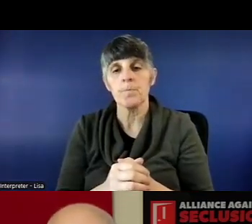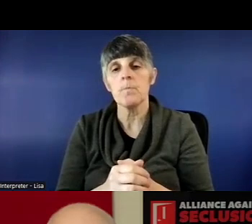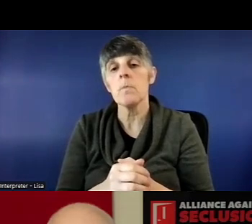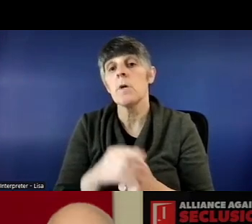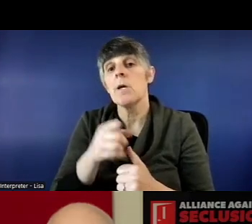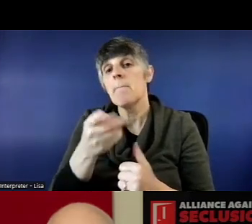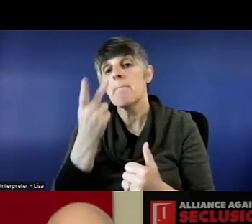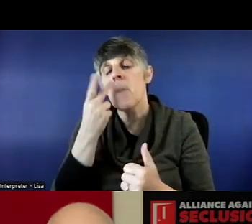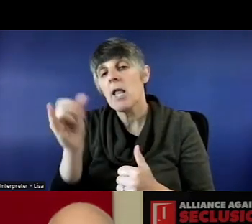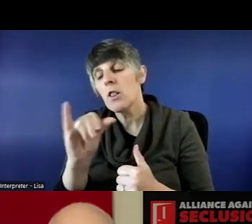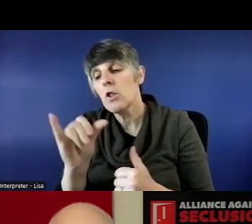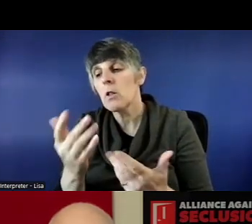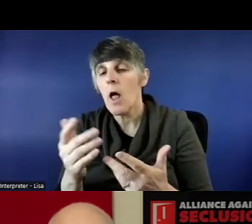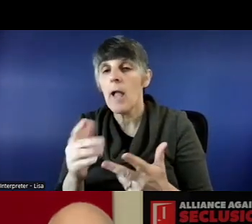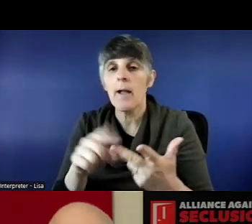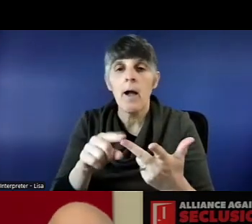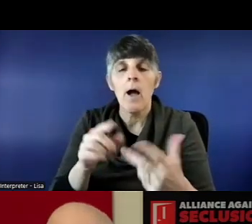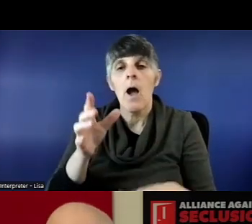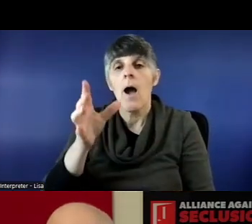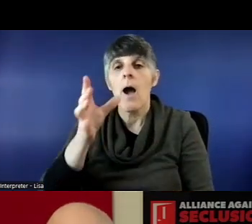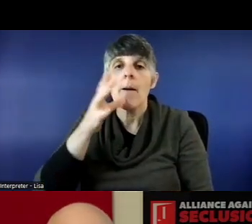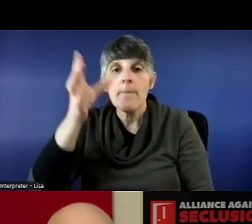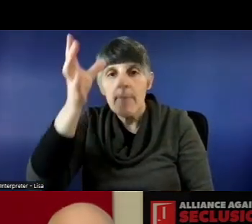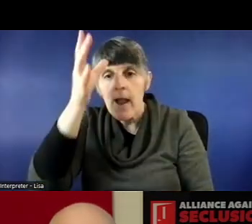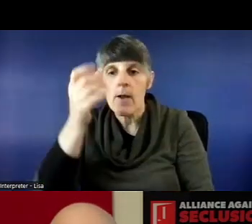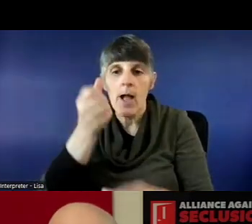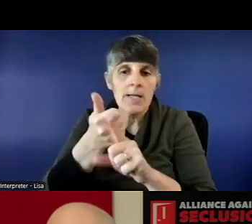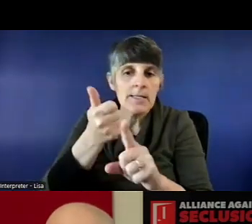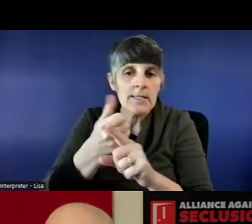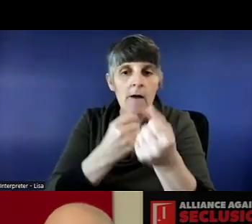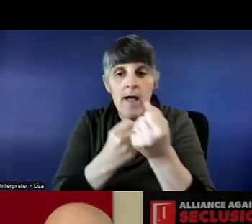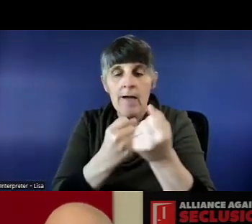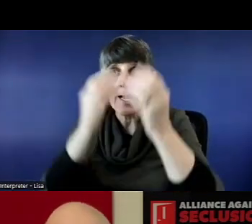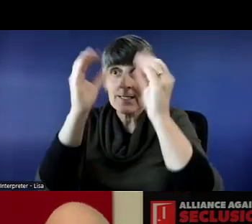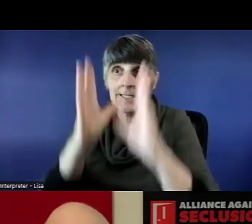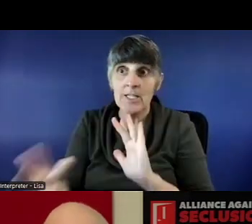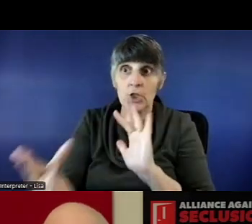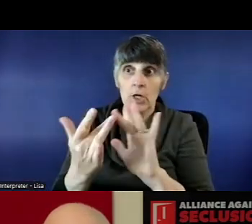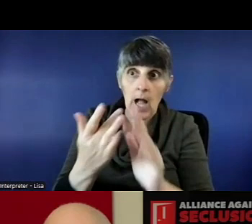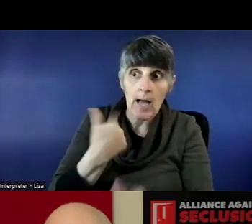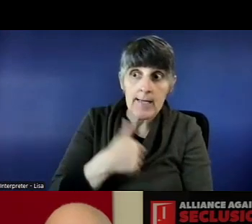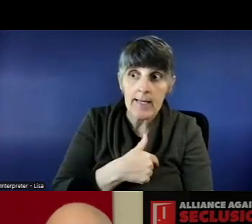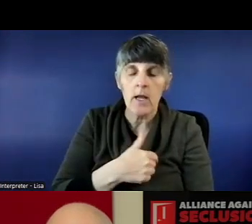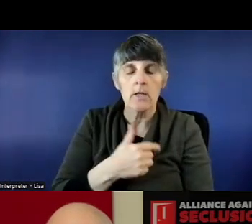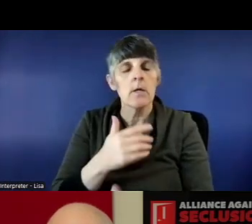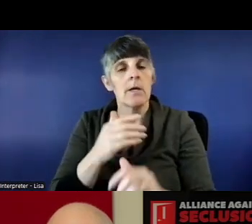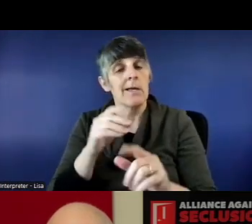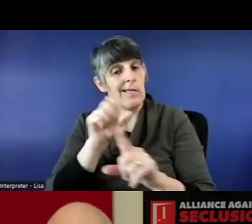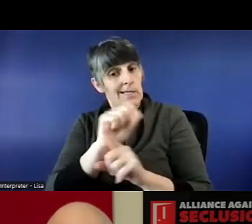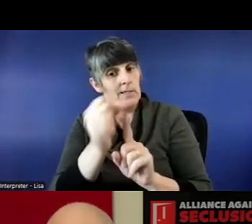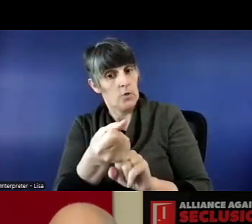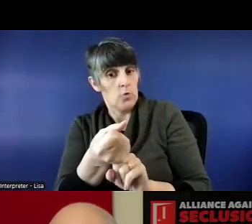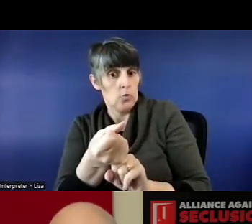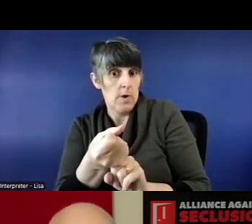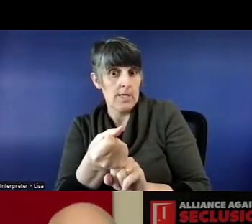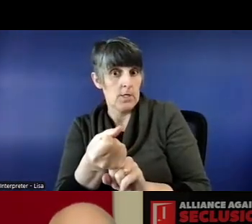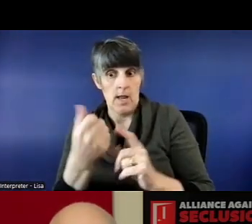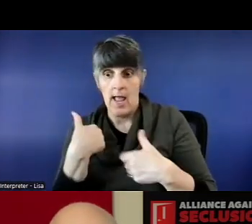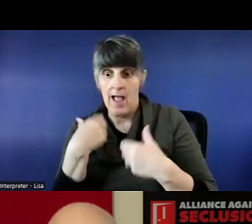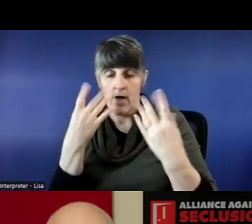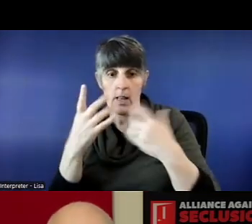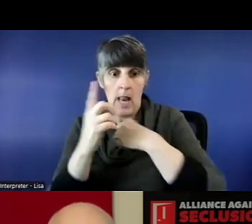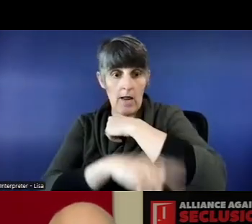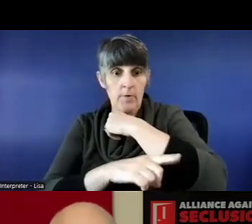might look like a parent, a self-advocate, a teacher reaching out to us in a situation where there's a lot of